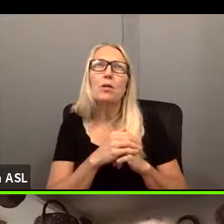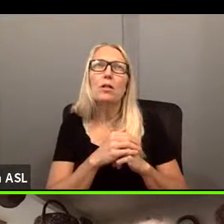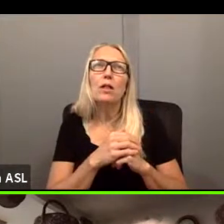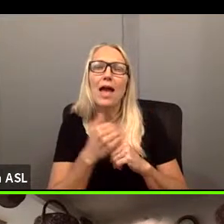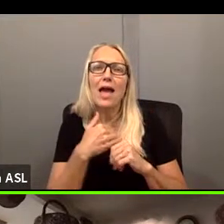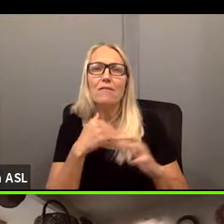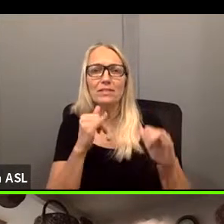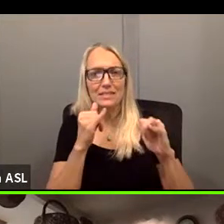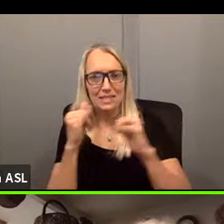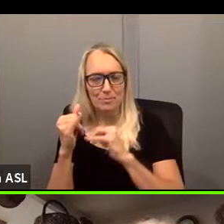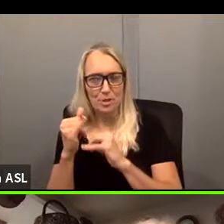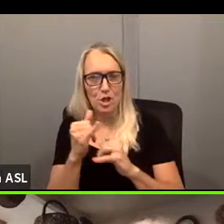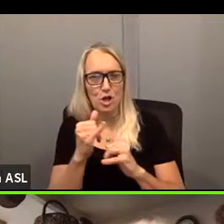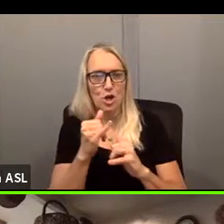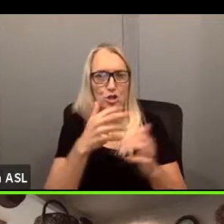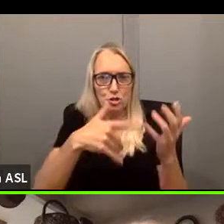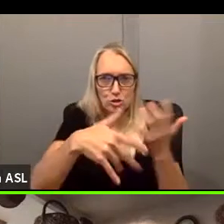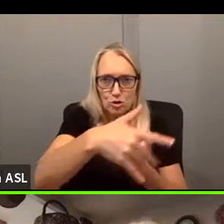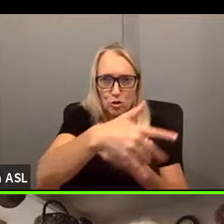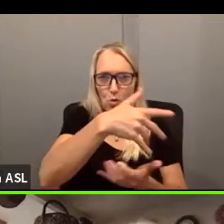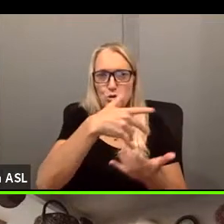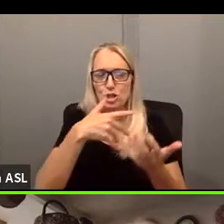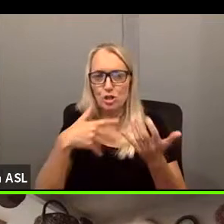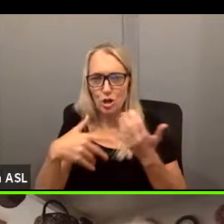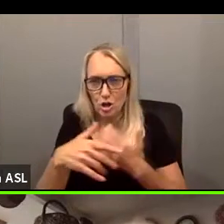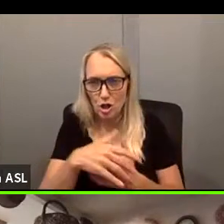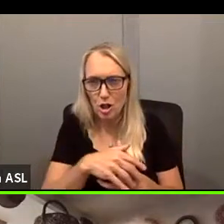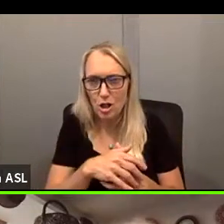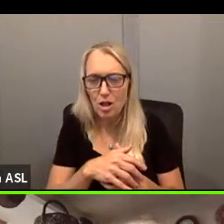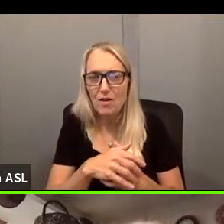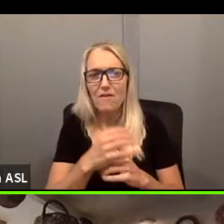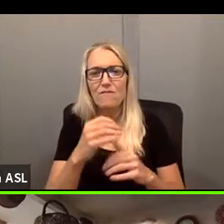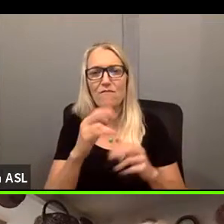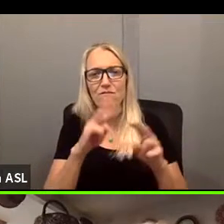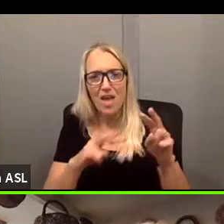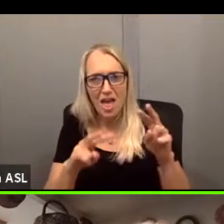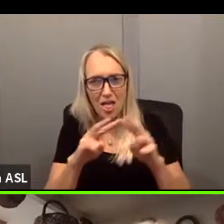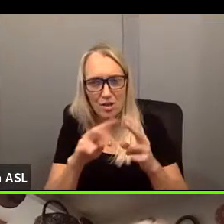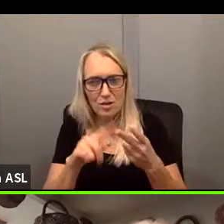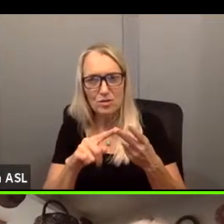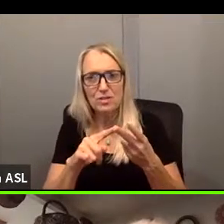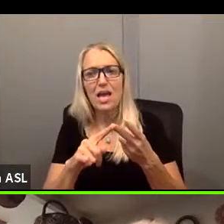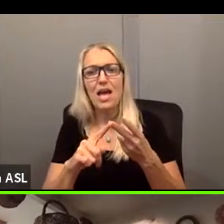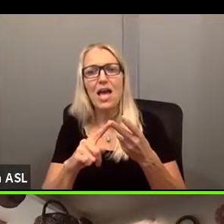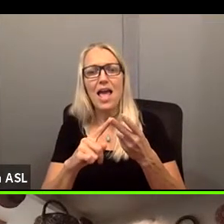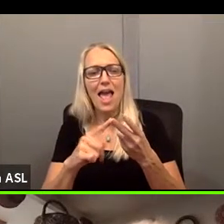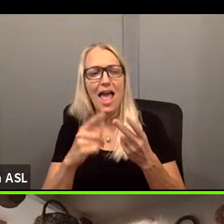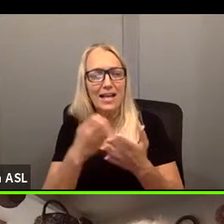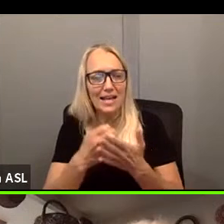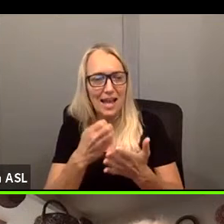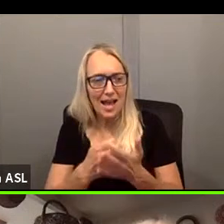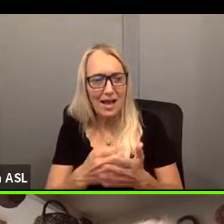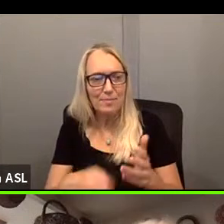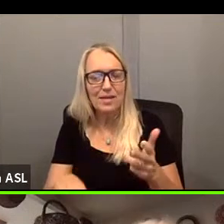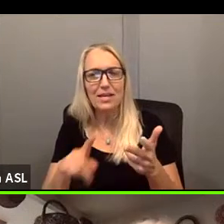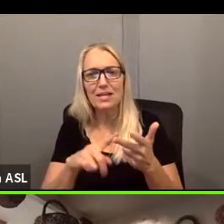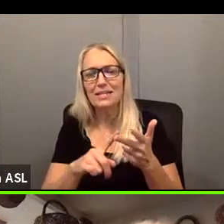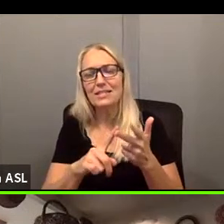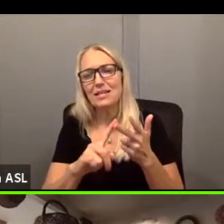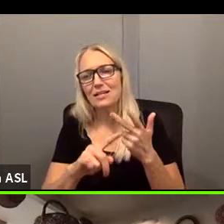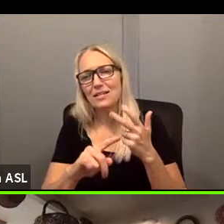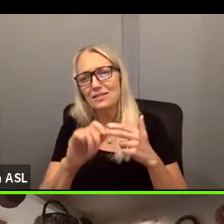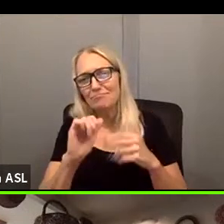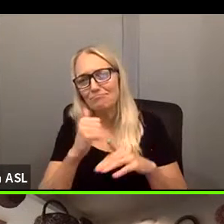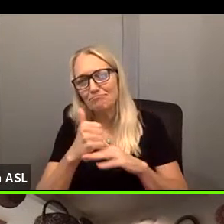similar social and communities that have similar economies and social settings and so